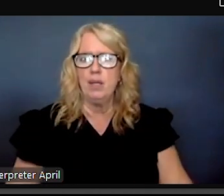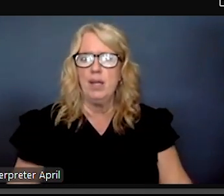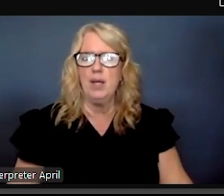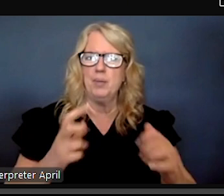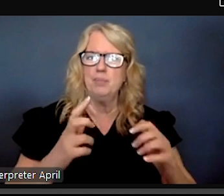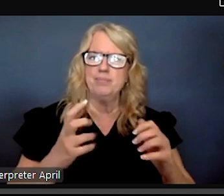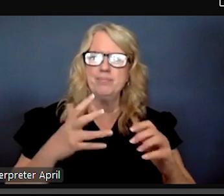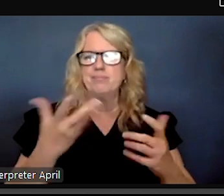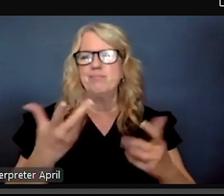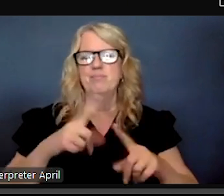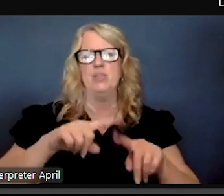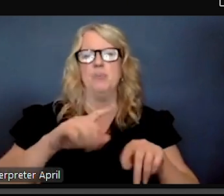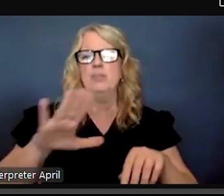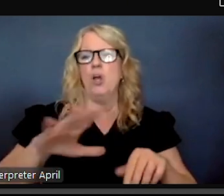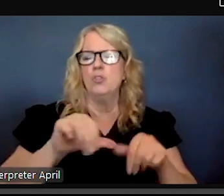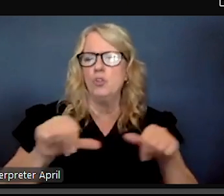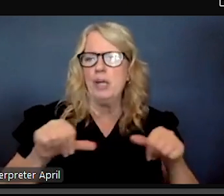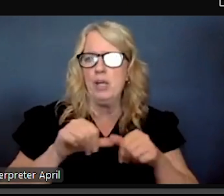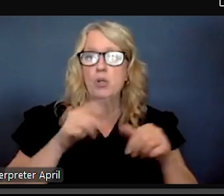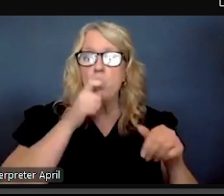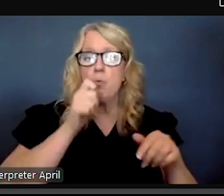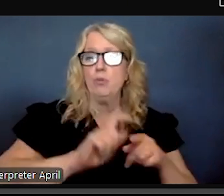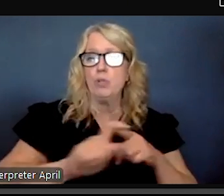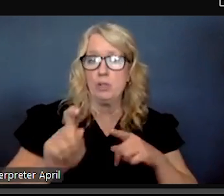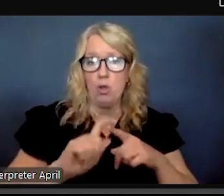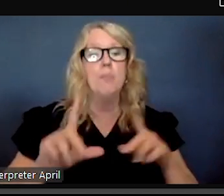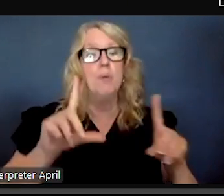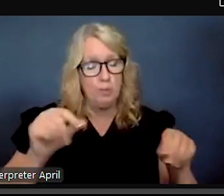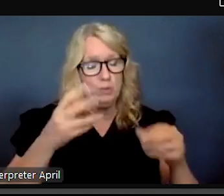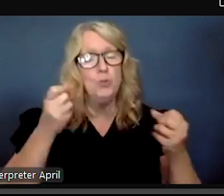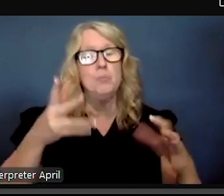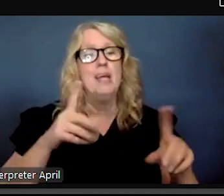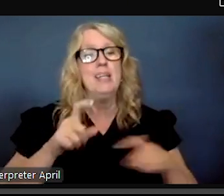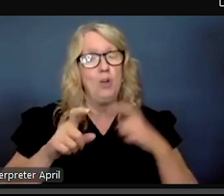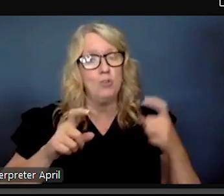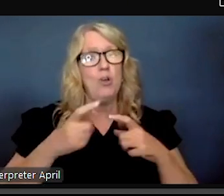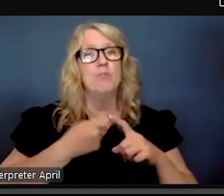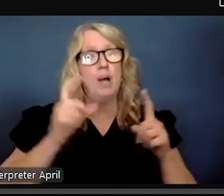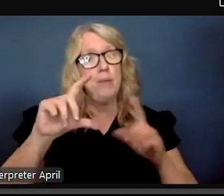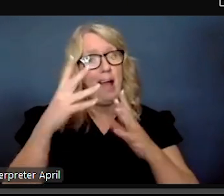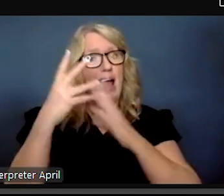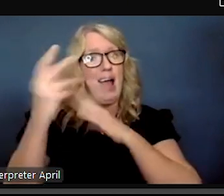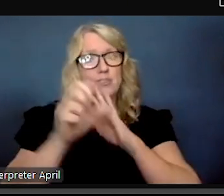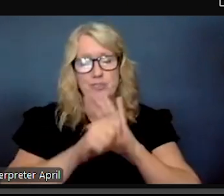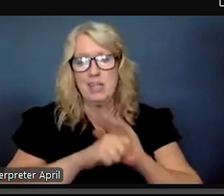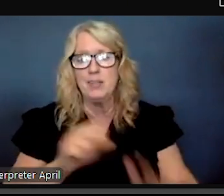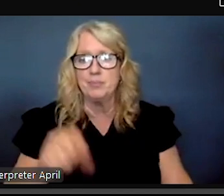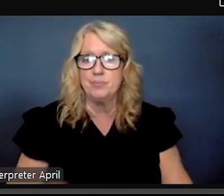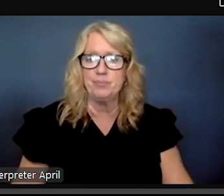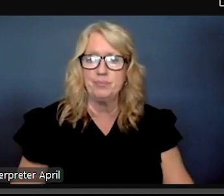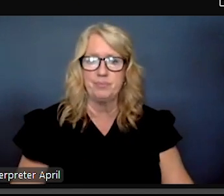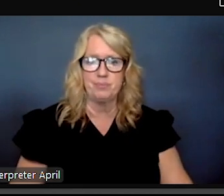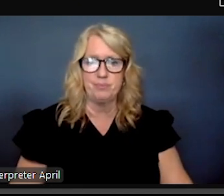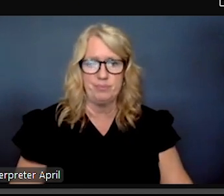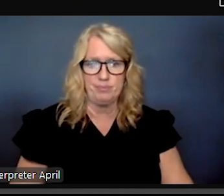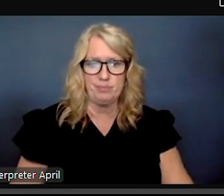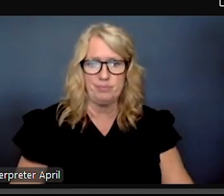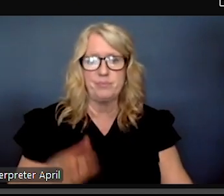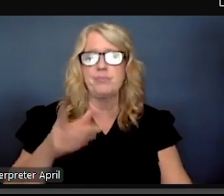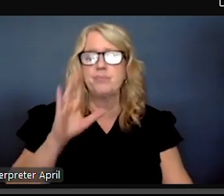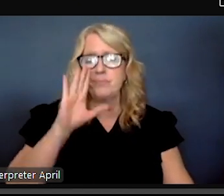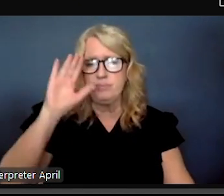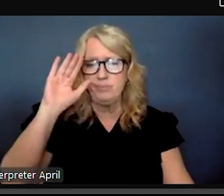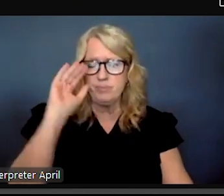restrictions based on your location and area of who you can call and when, but we do get a lot of calls from out of state. Glad, yeah, that does seem to speak